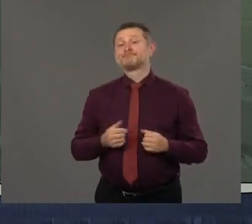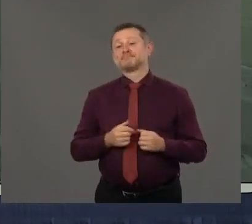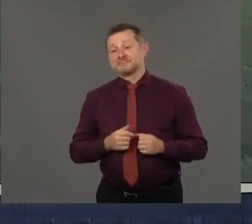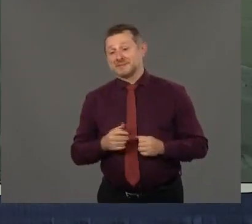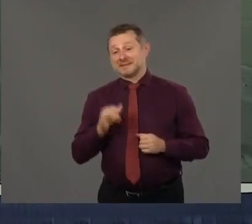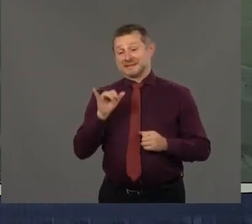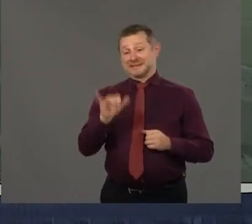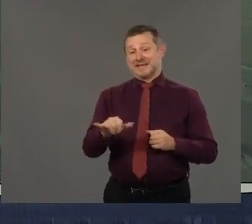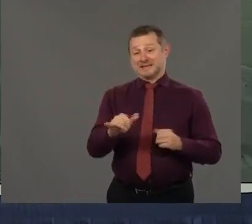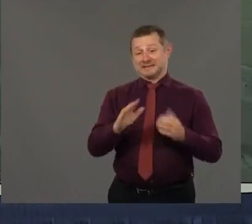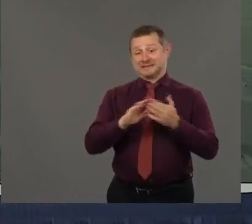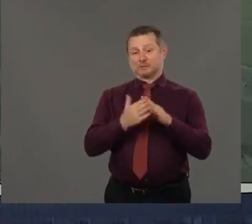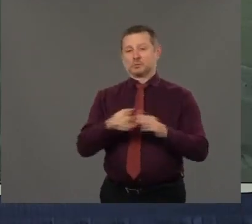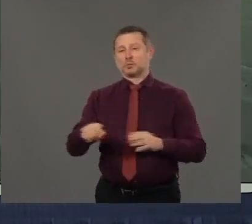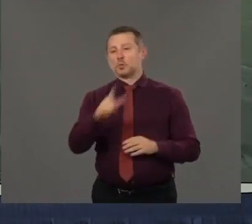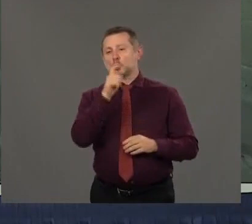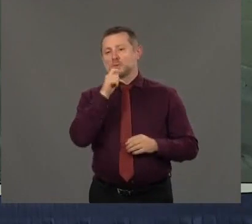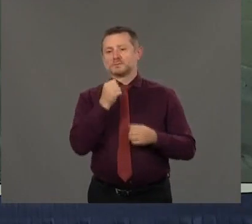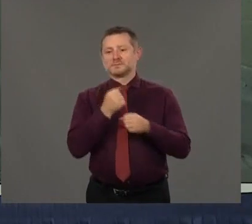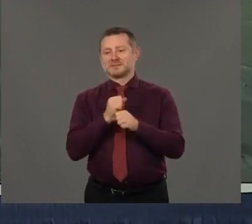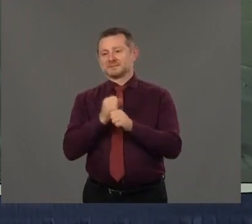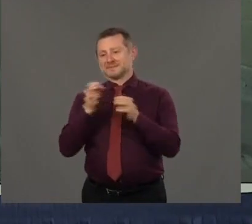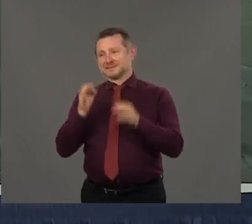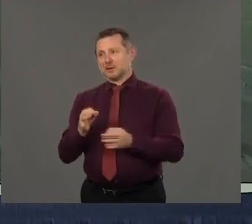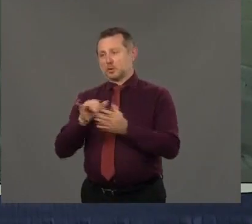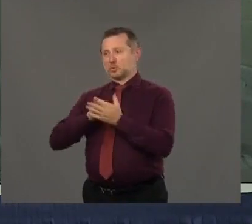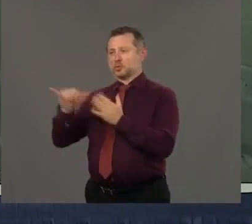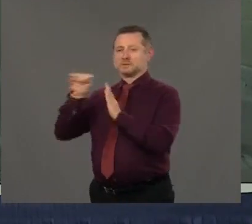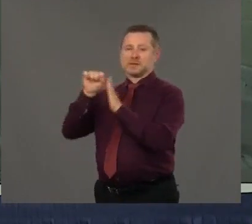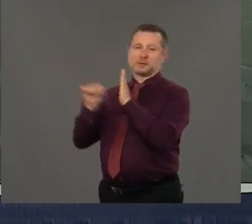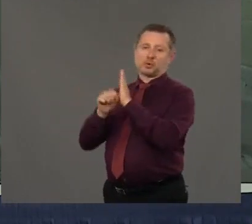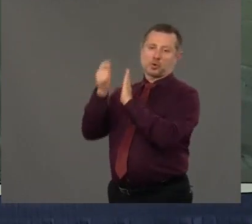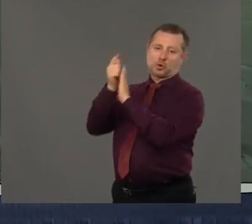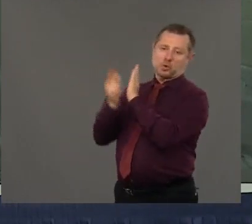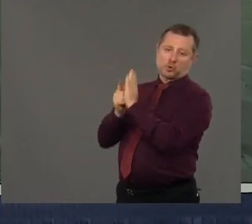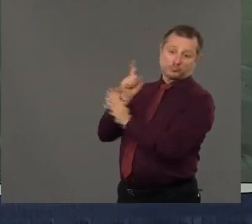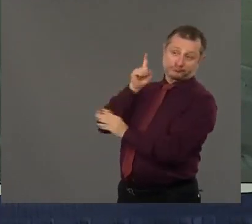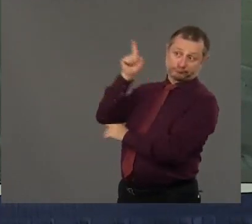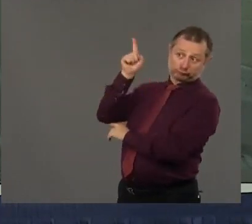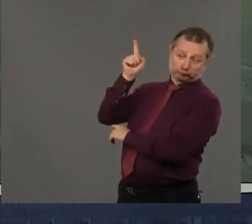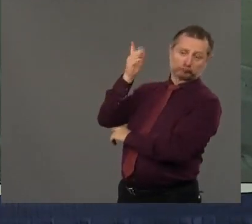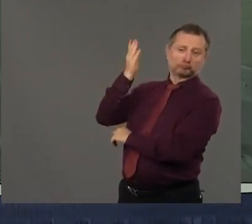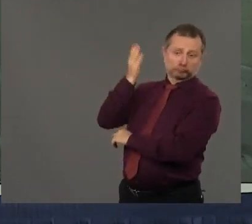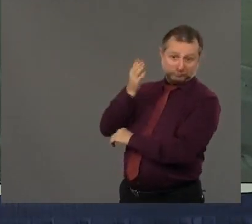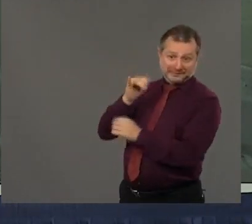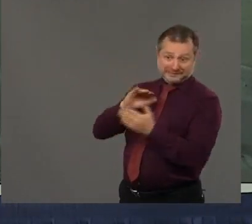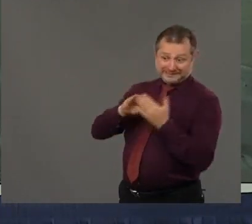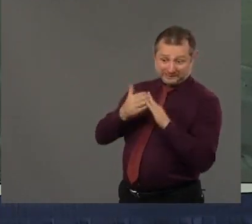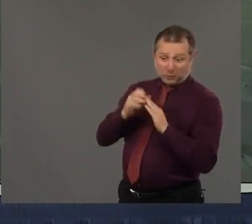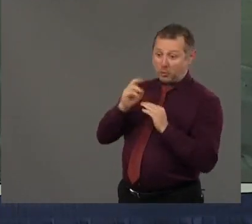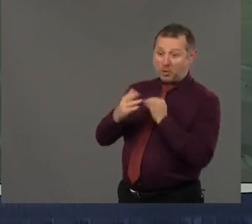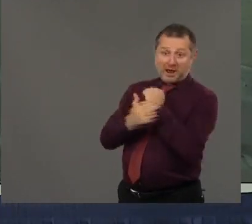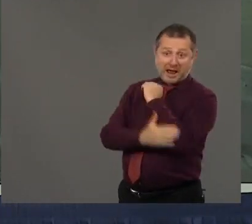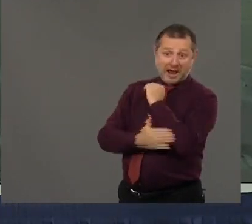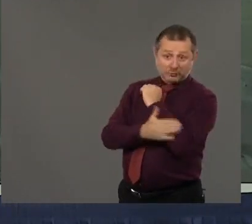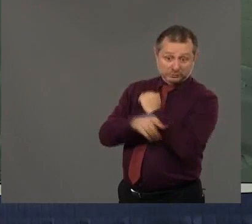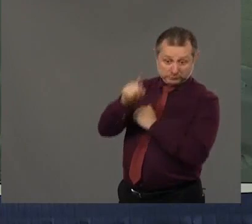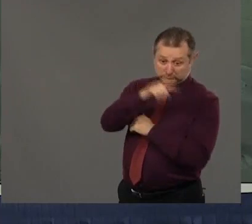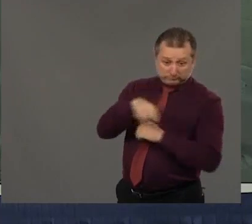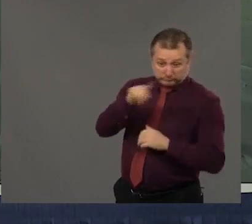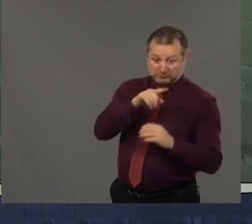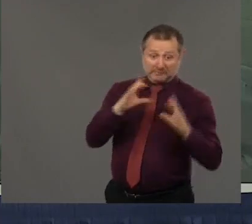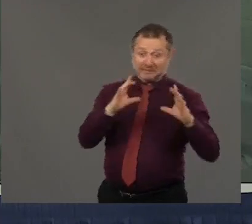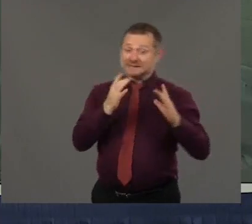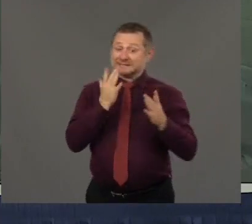state, right? They're created by state law. If a city or a county runs into financial